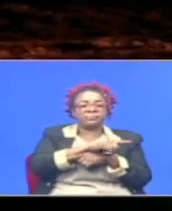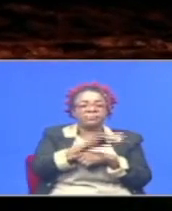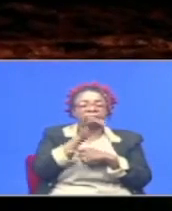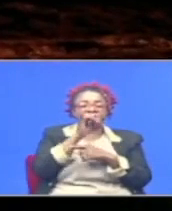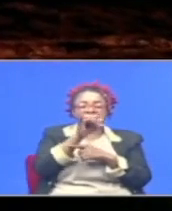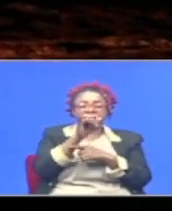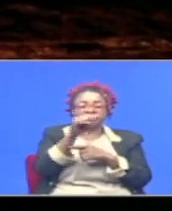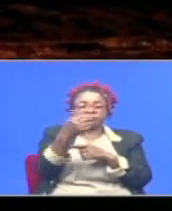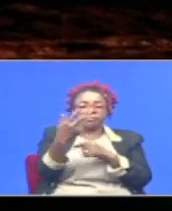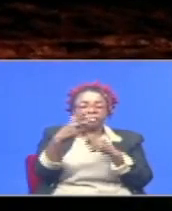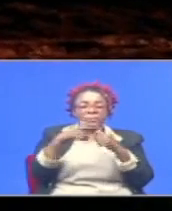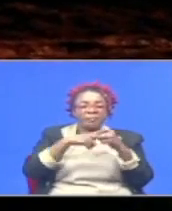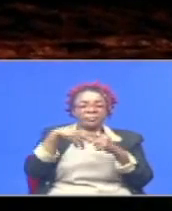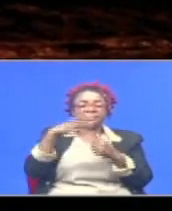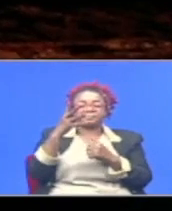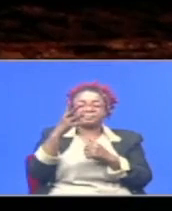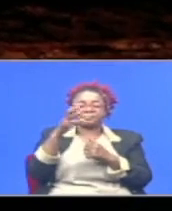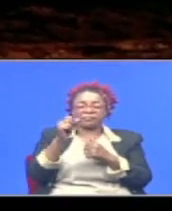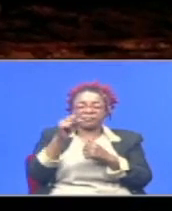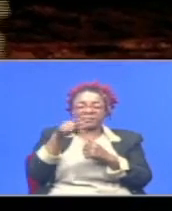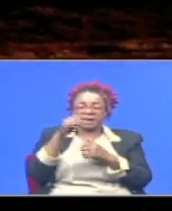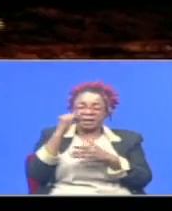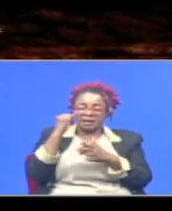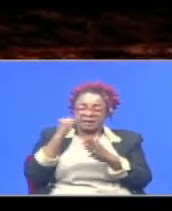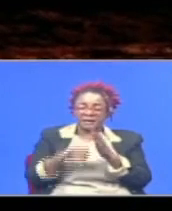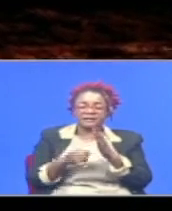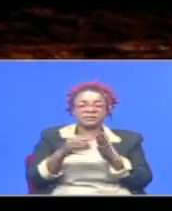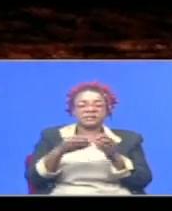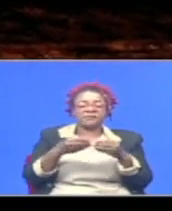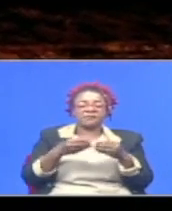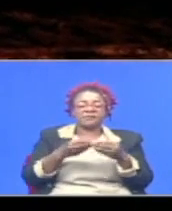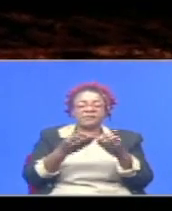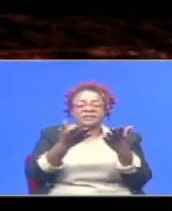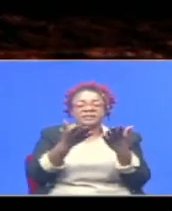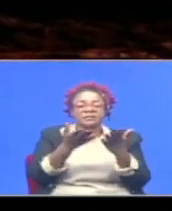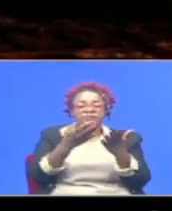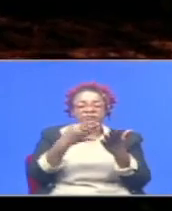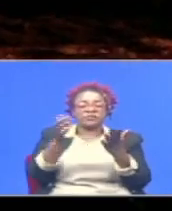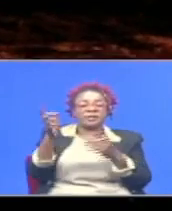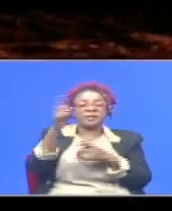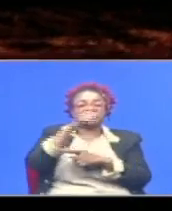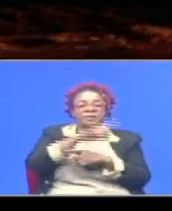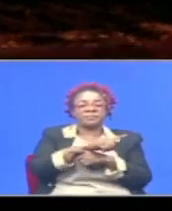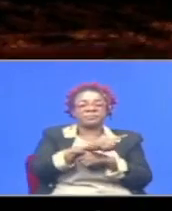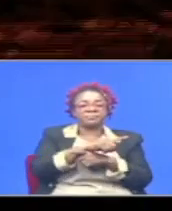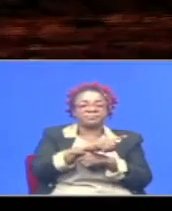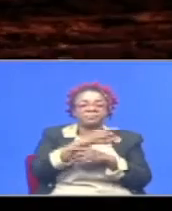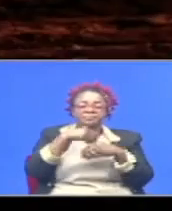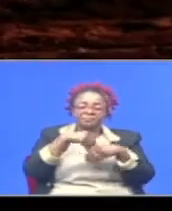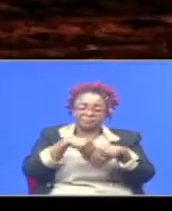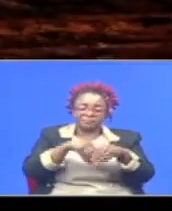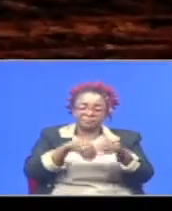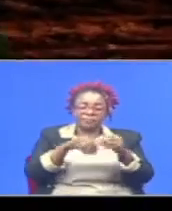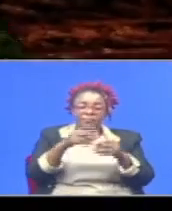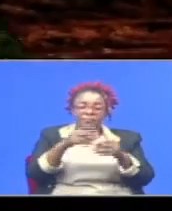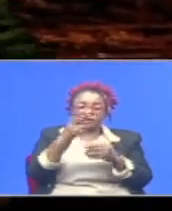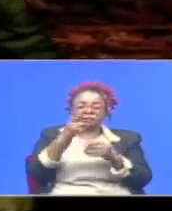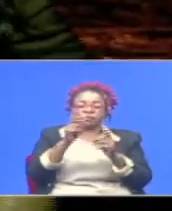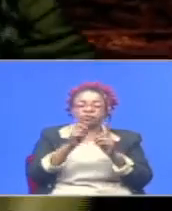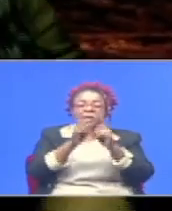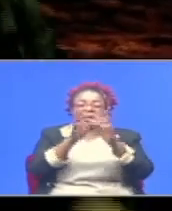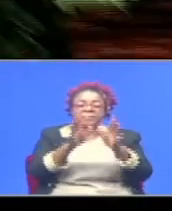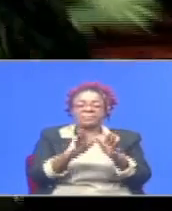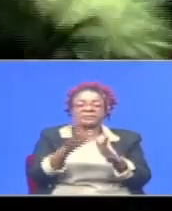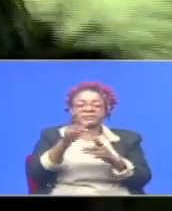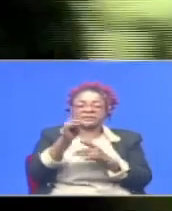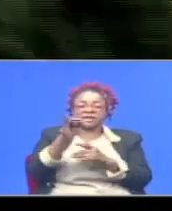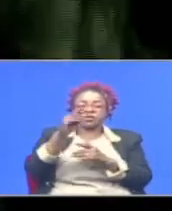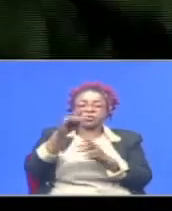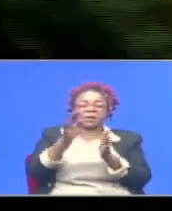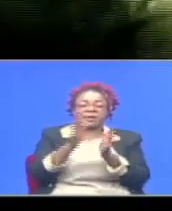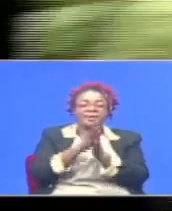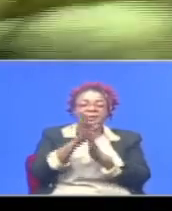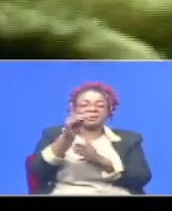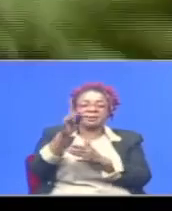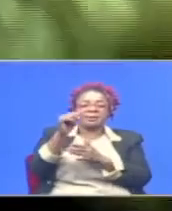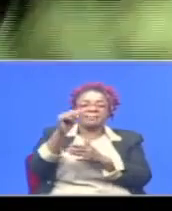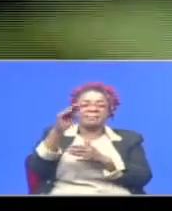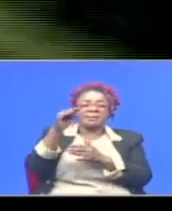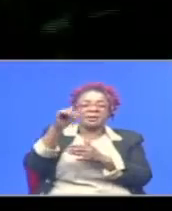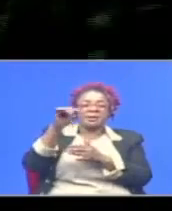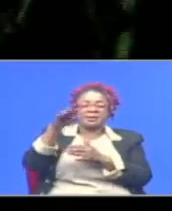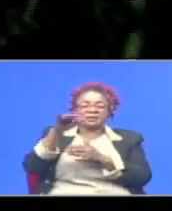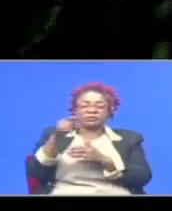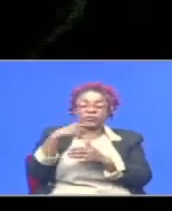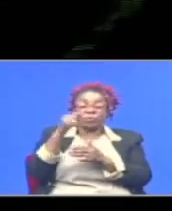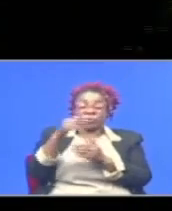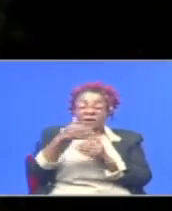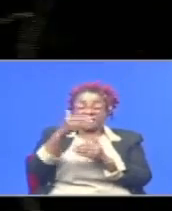7:48 p.m. and this is the last feeding, or rather supplementing, for the day. And I'm following the two keepers, that is Kinyua and Damaris, who are actually ahead of